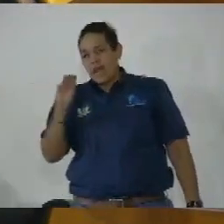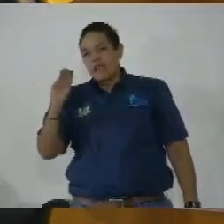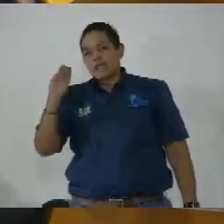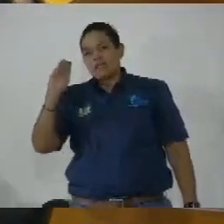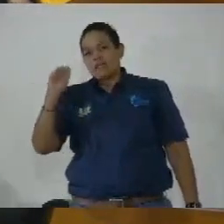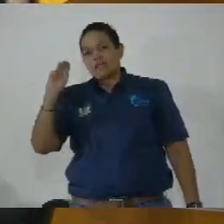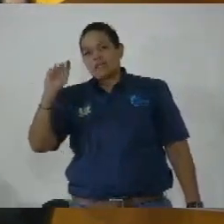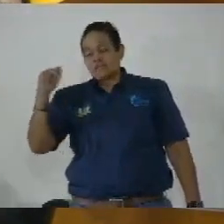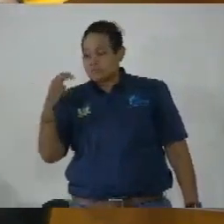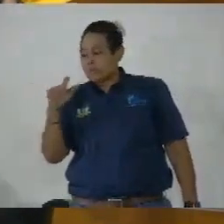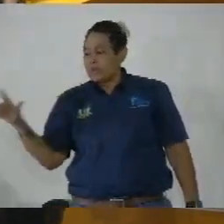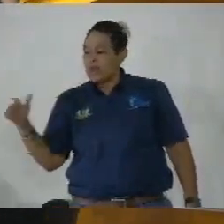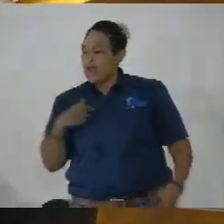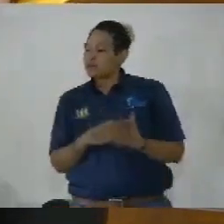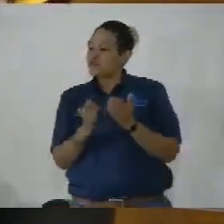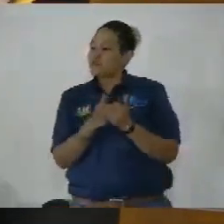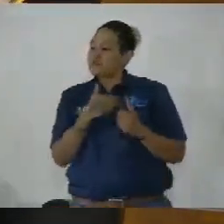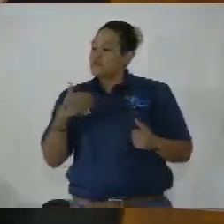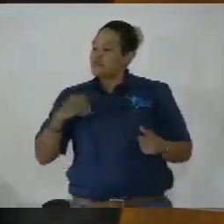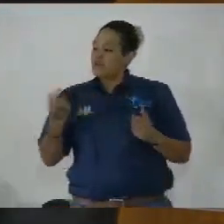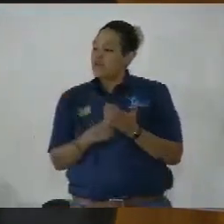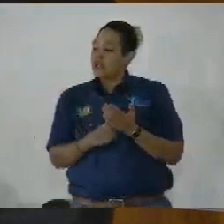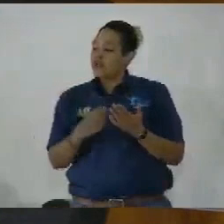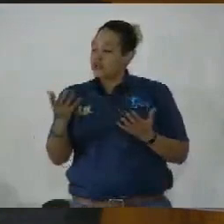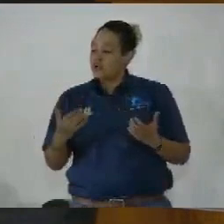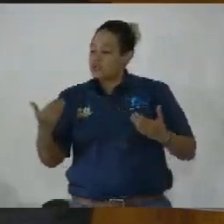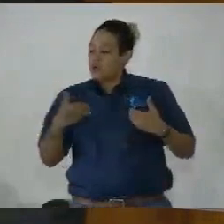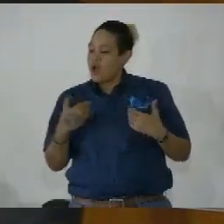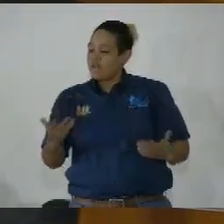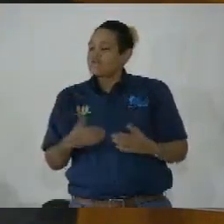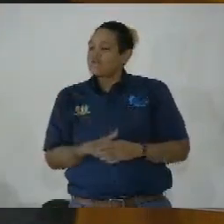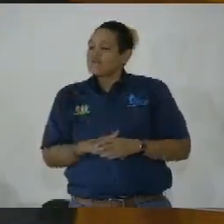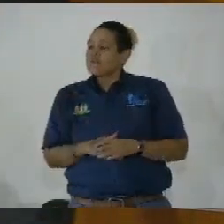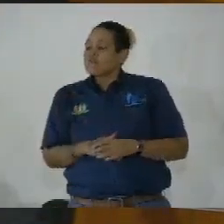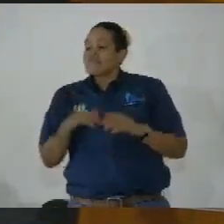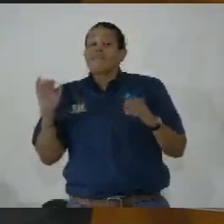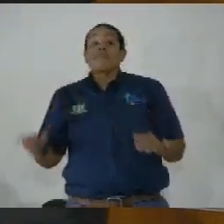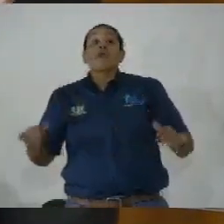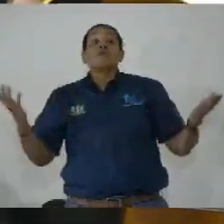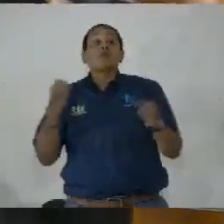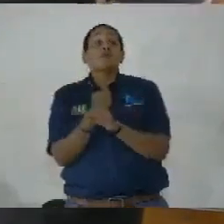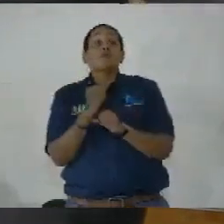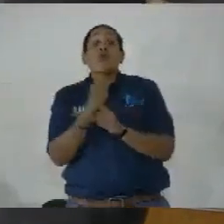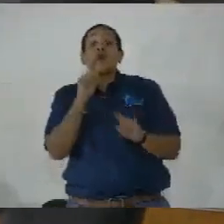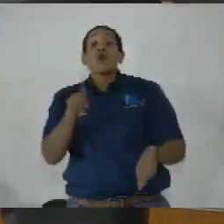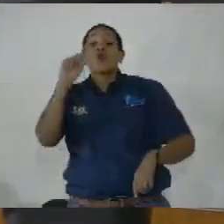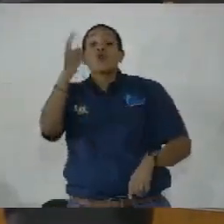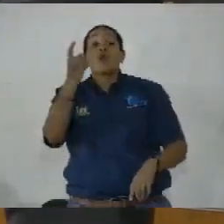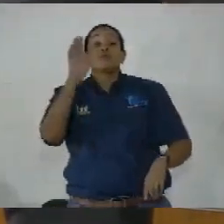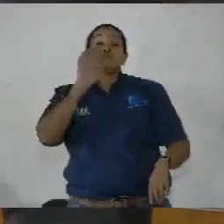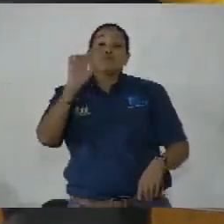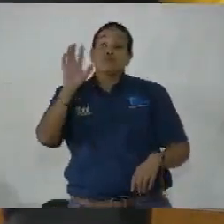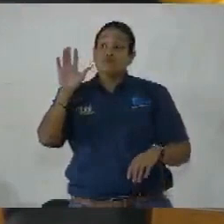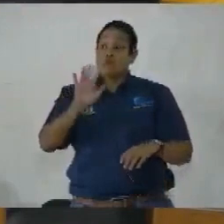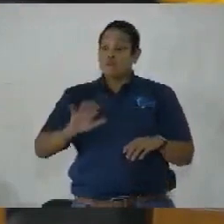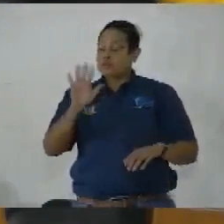with colleagues any discussions they wish to have. So that is Work Order 1 at approximately